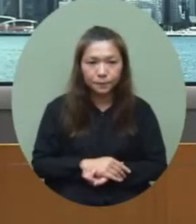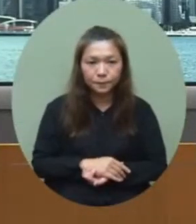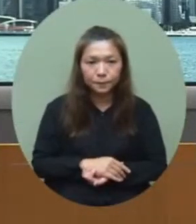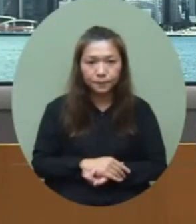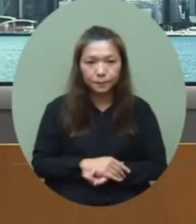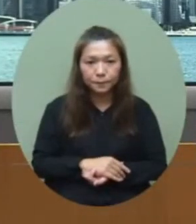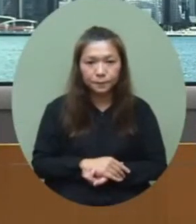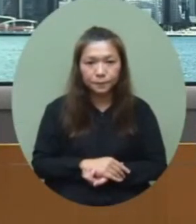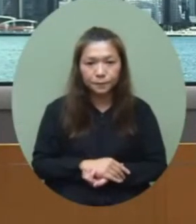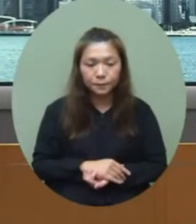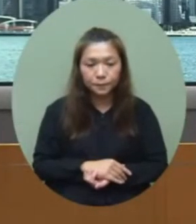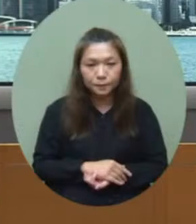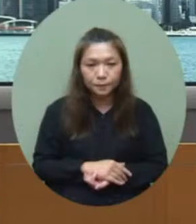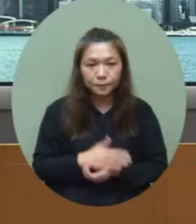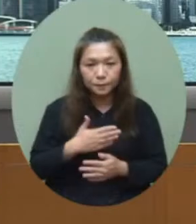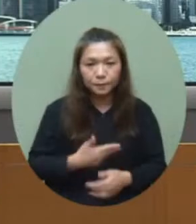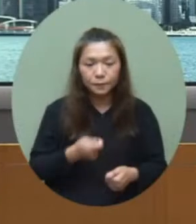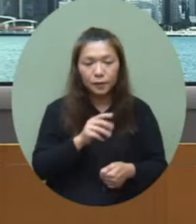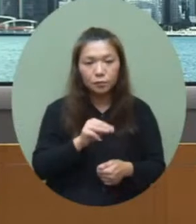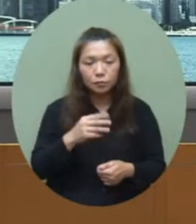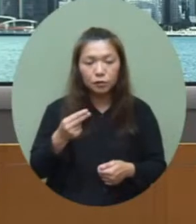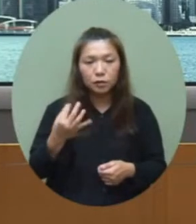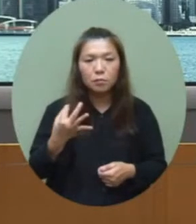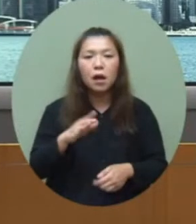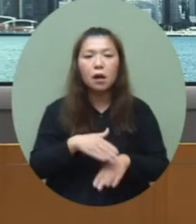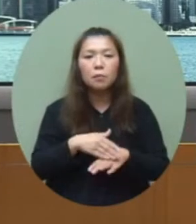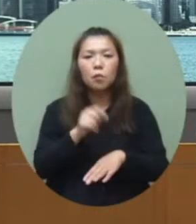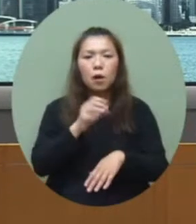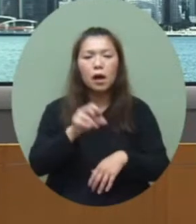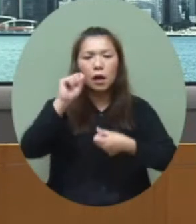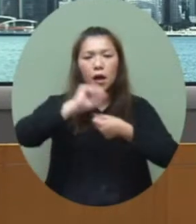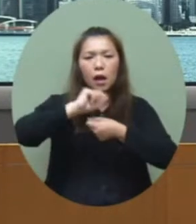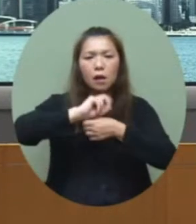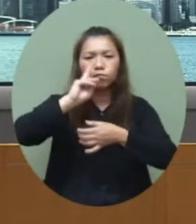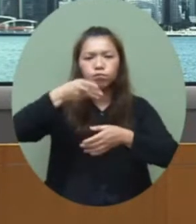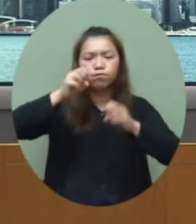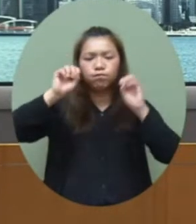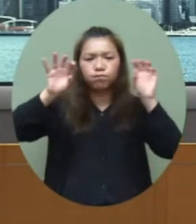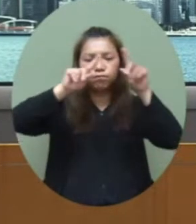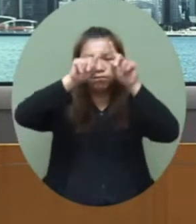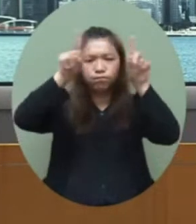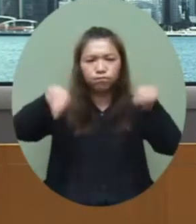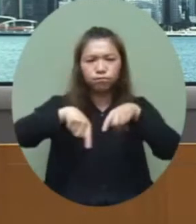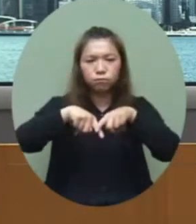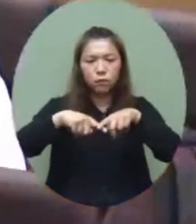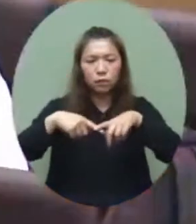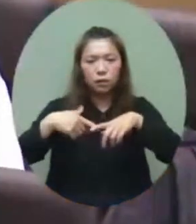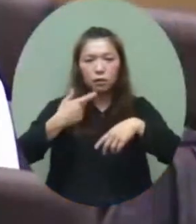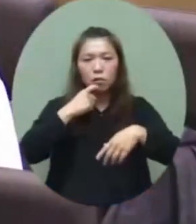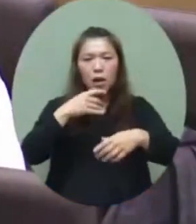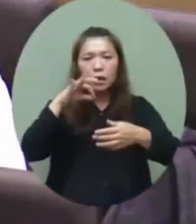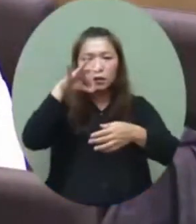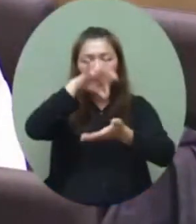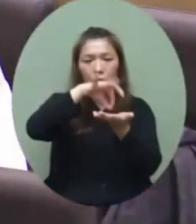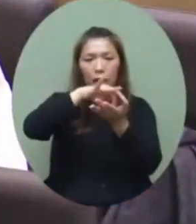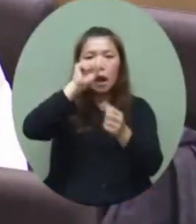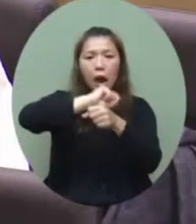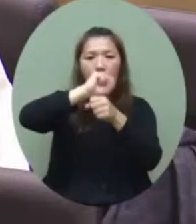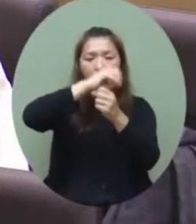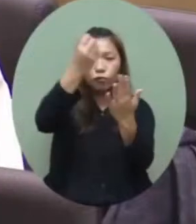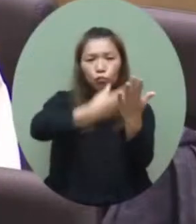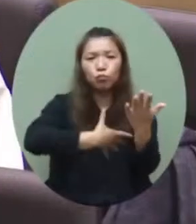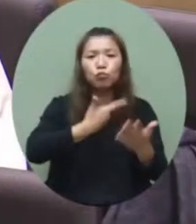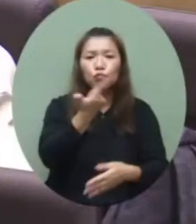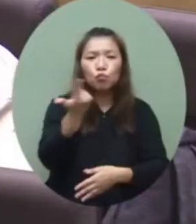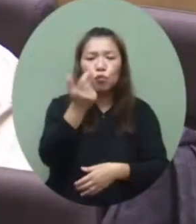patients using mobile phones. Last question, I'm from AM730. You mentioned enhancing the CTNs. That